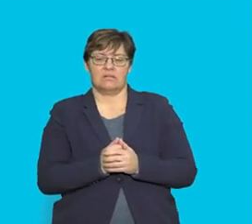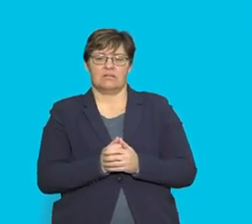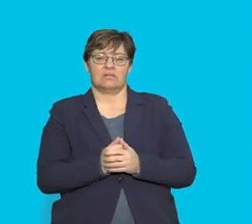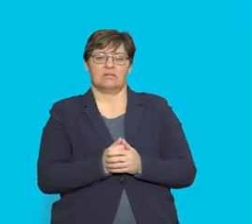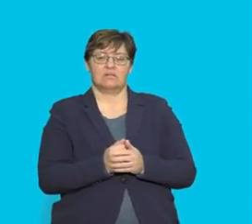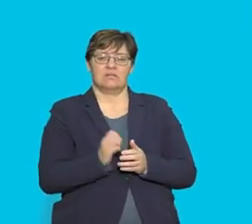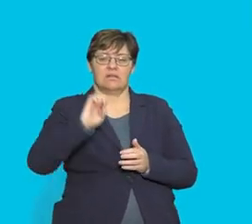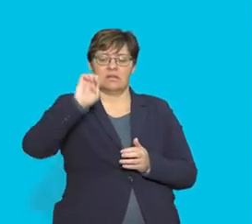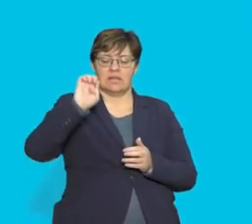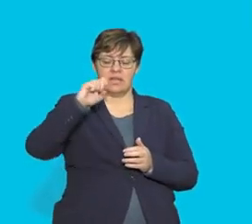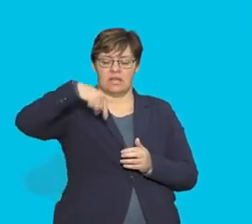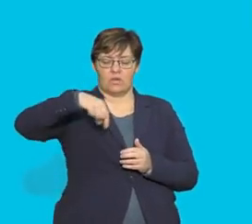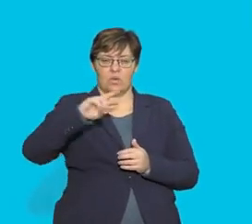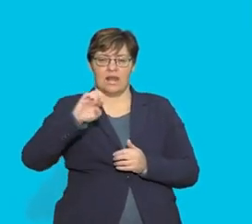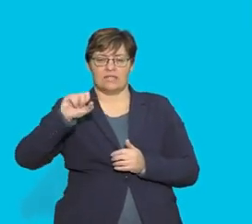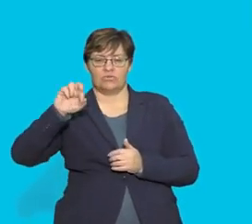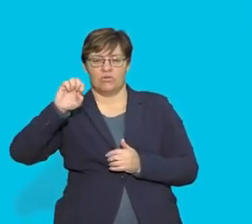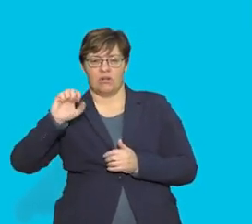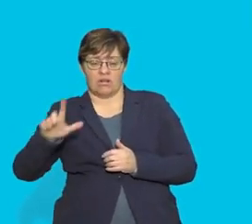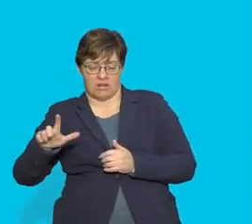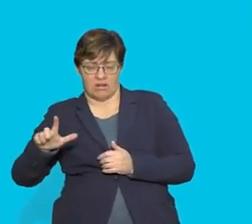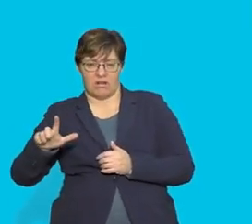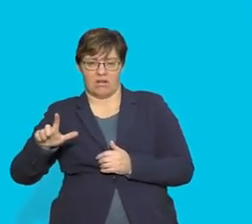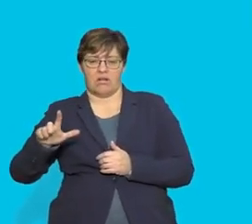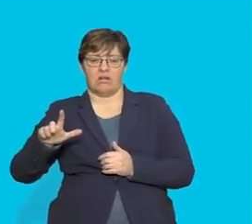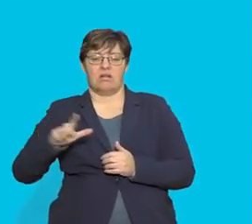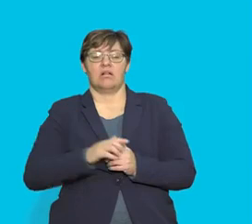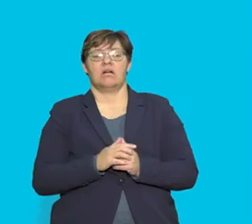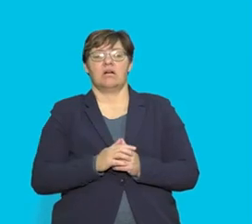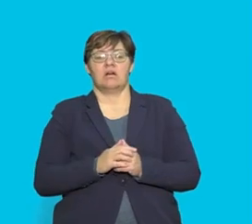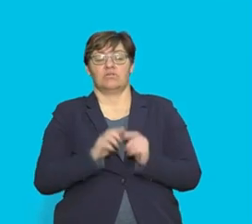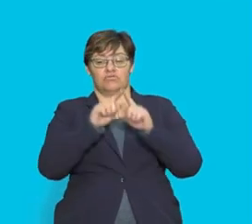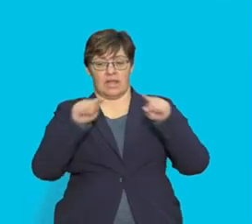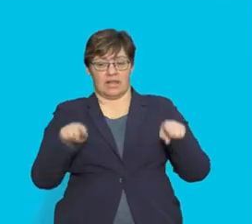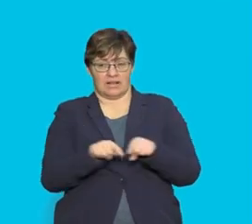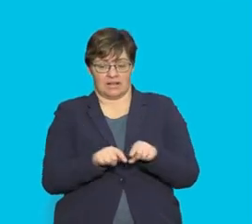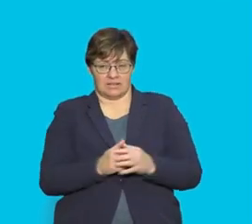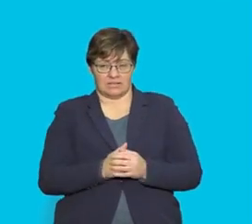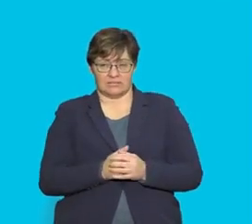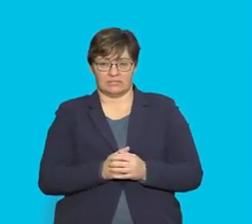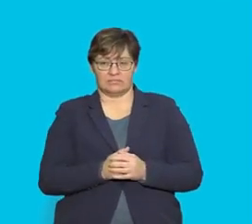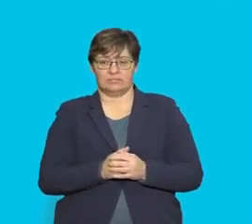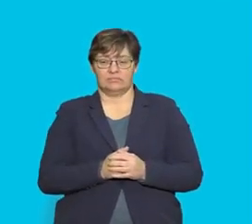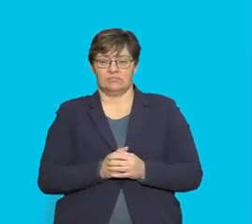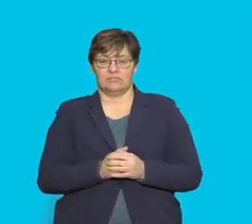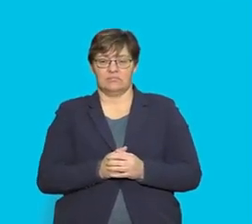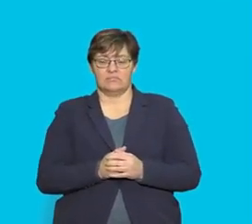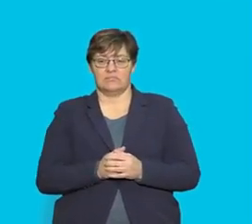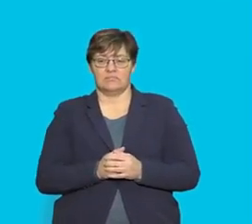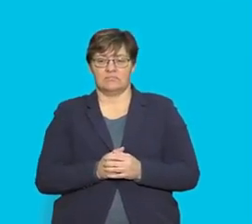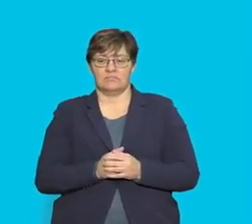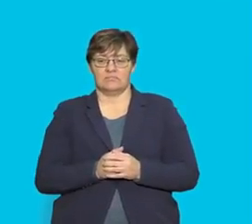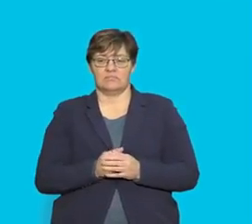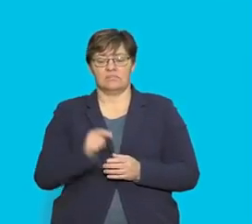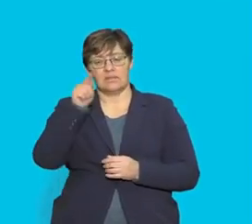therefore called the equilateral triangle, right? Now here you can see that I at